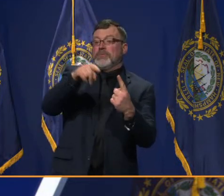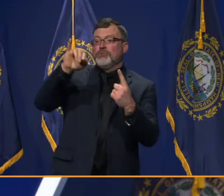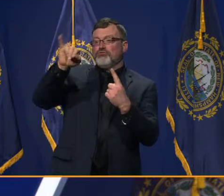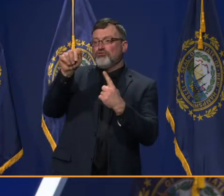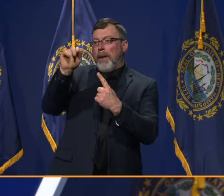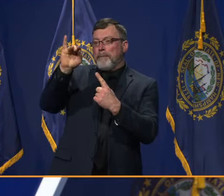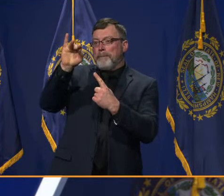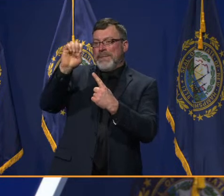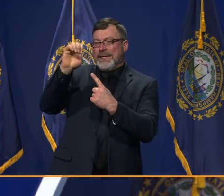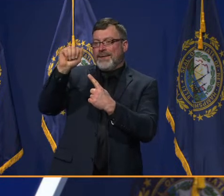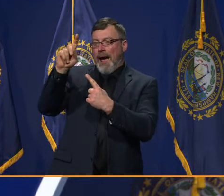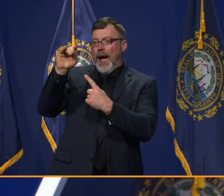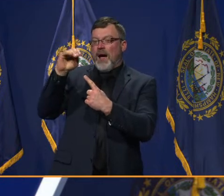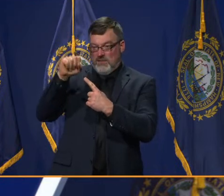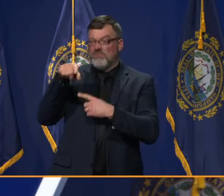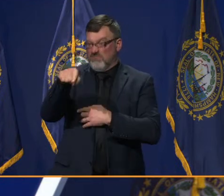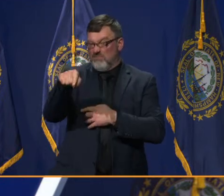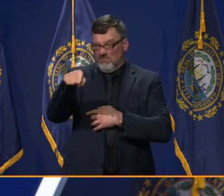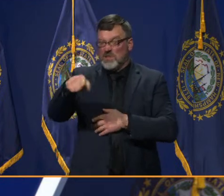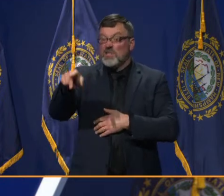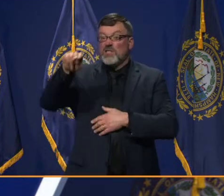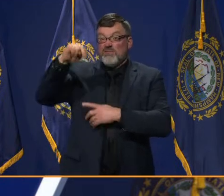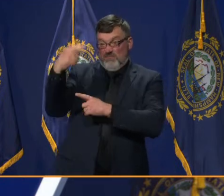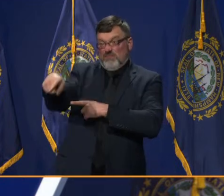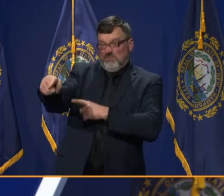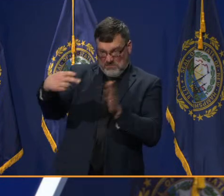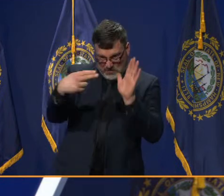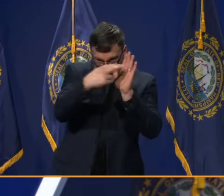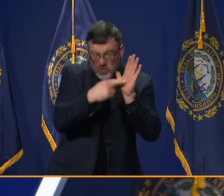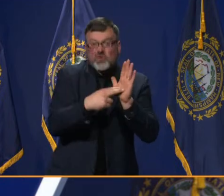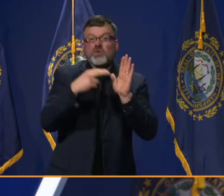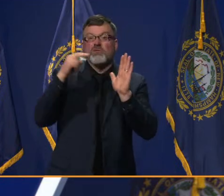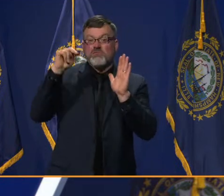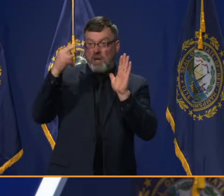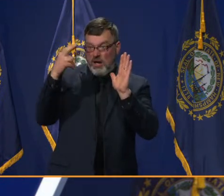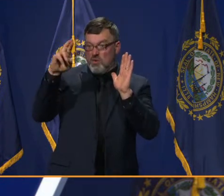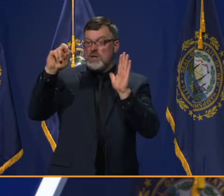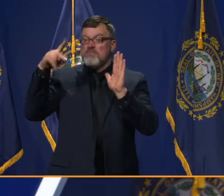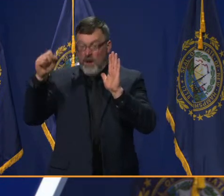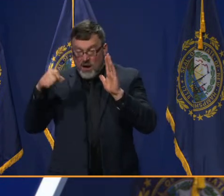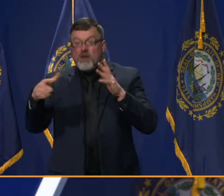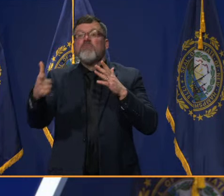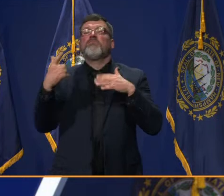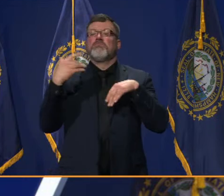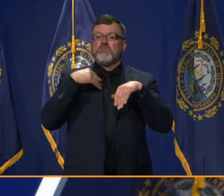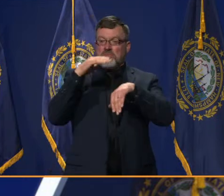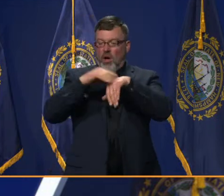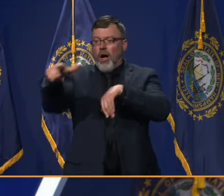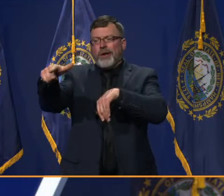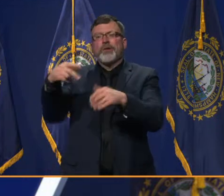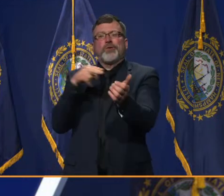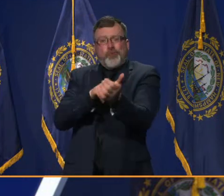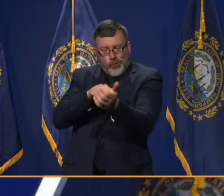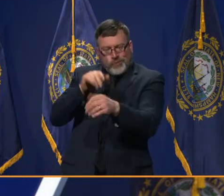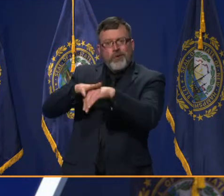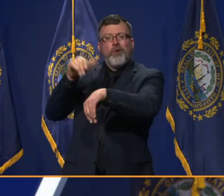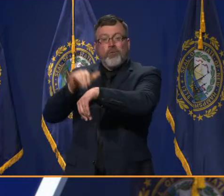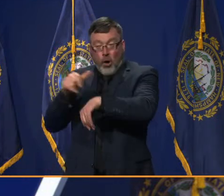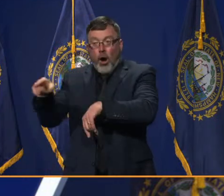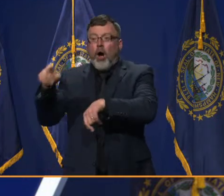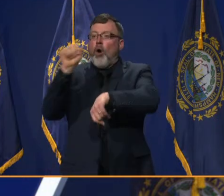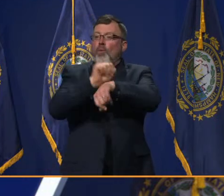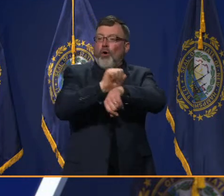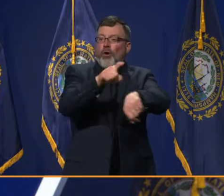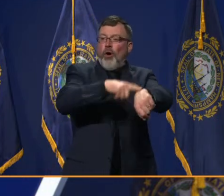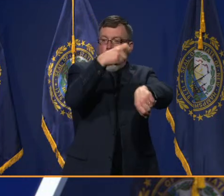on NH Responds when we put out the call. And when a long-term care facility found itself with a staffing shortage in April of 2020, Jamie